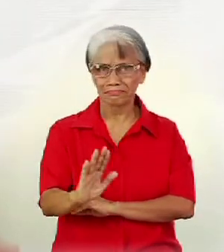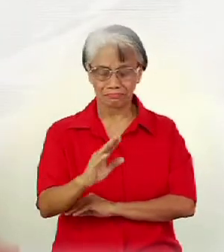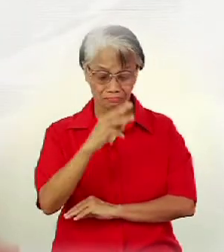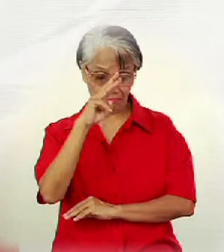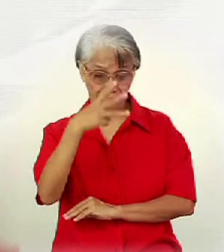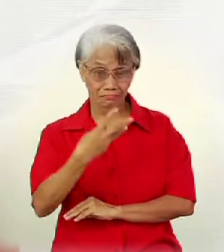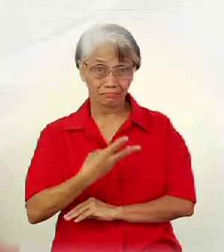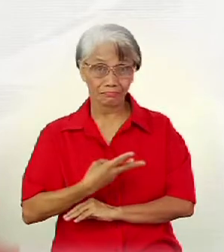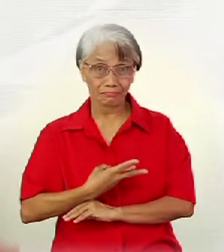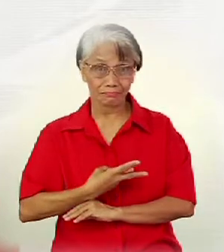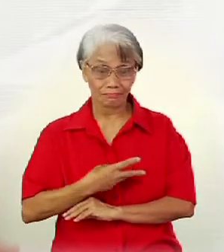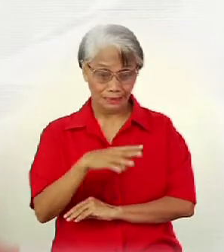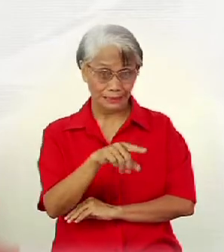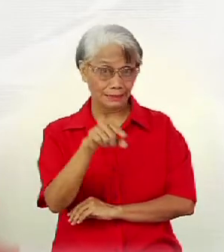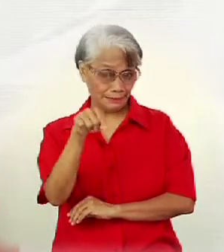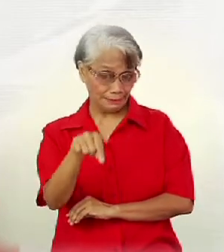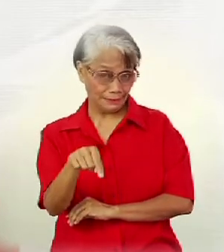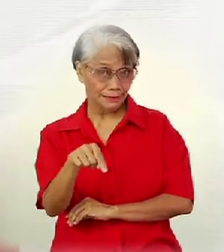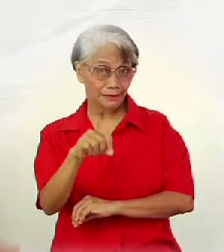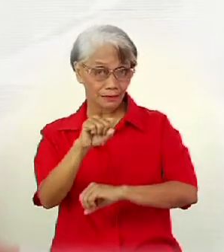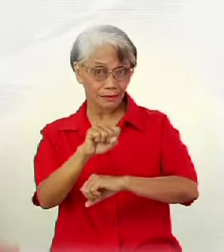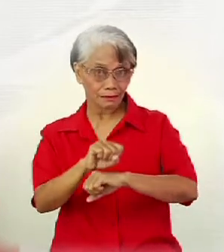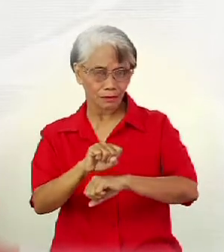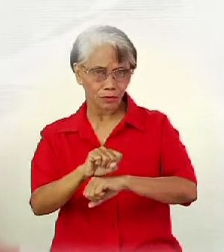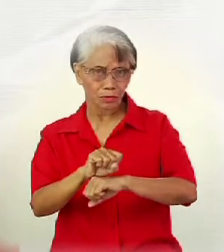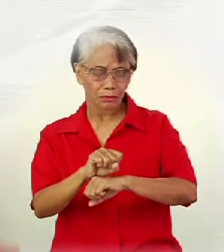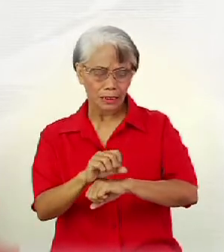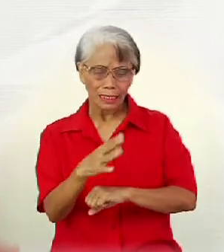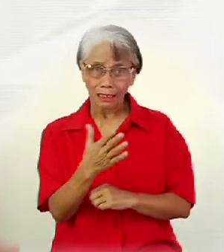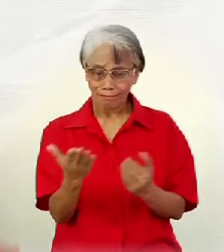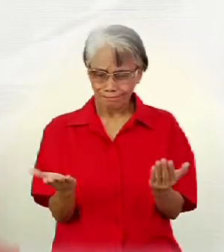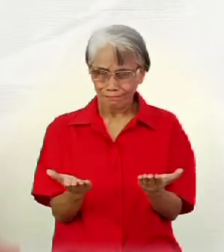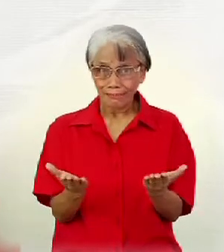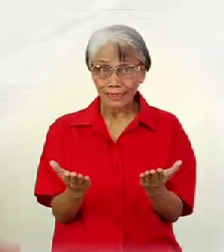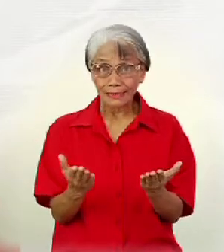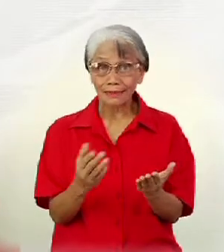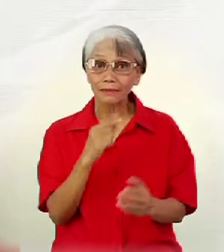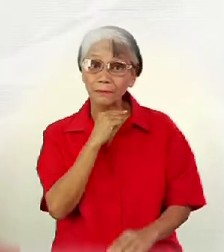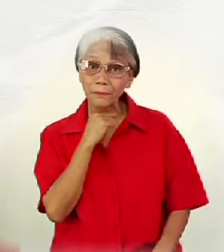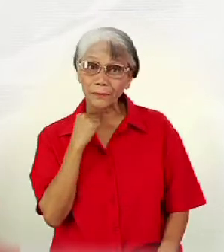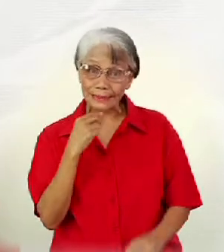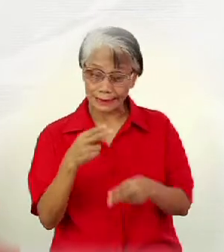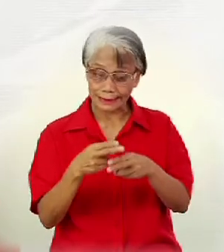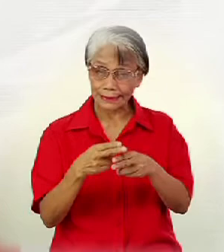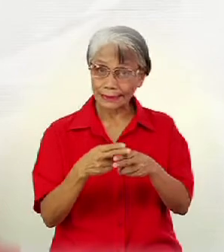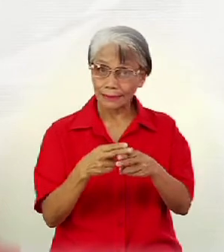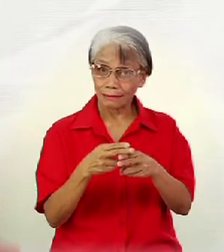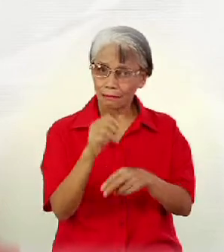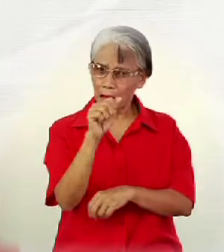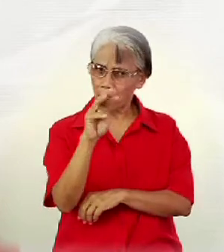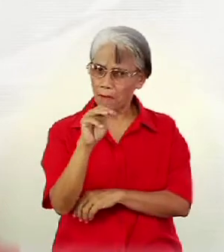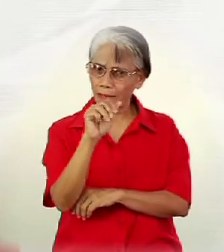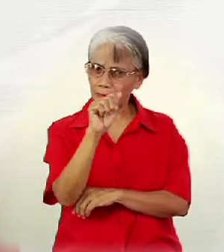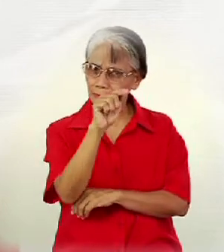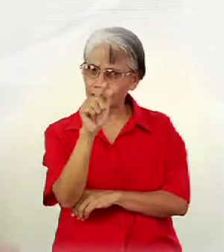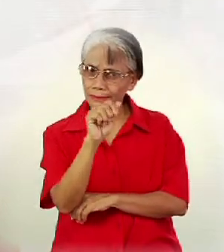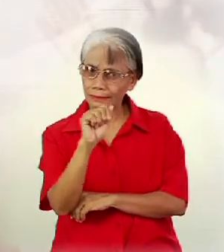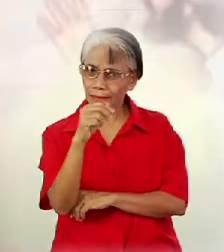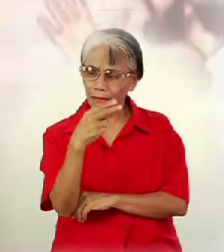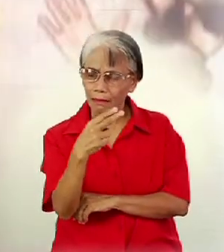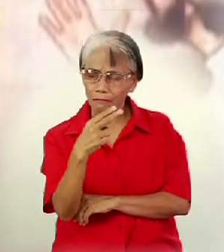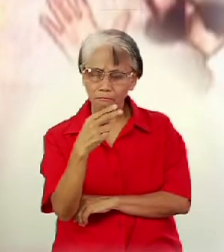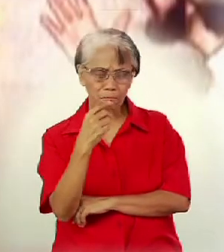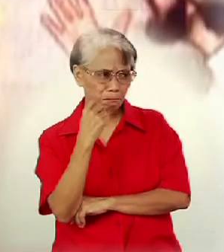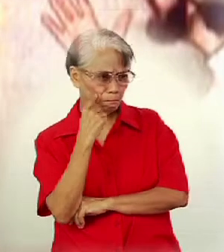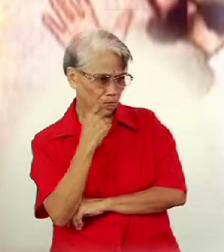in that shrine, that sanctuary. And this priest, by the name Amaziah, tells him,